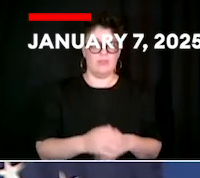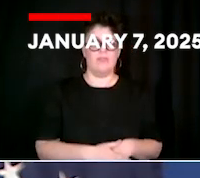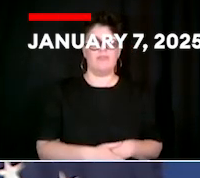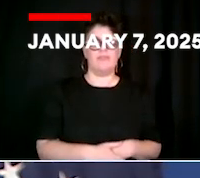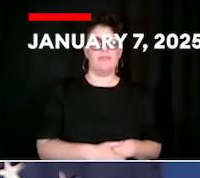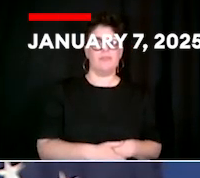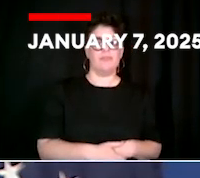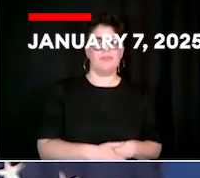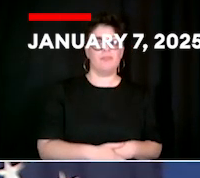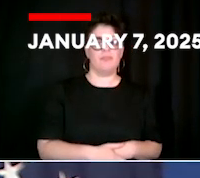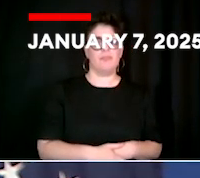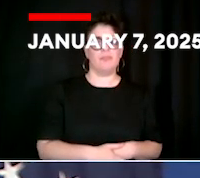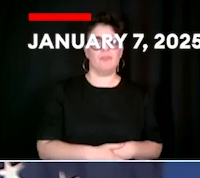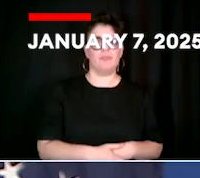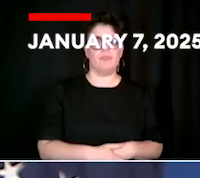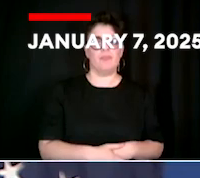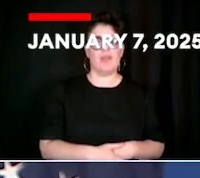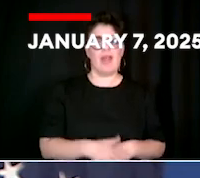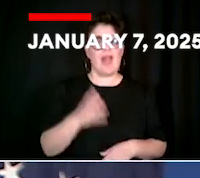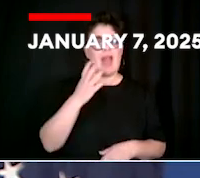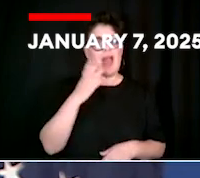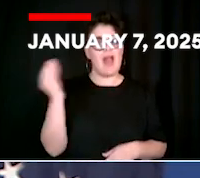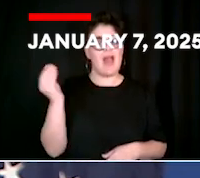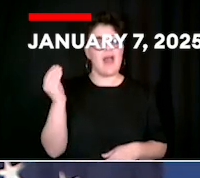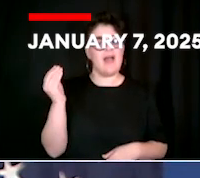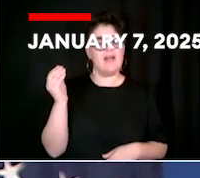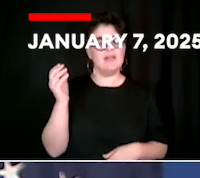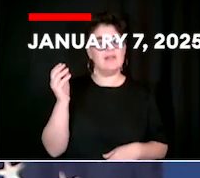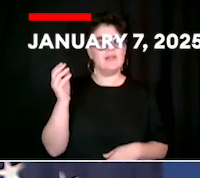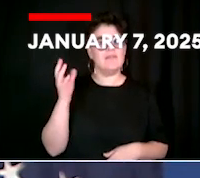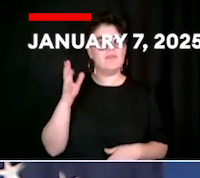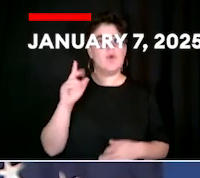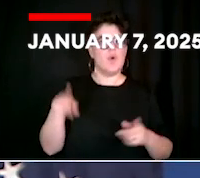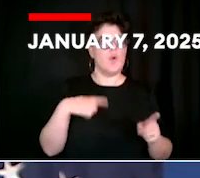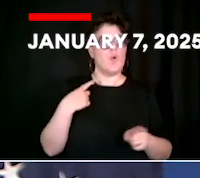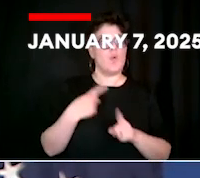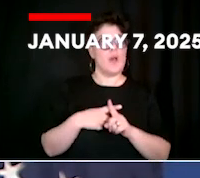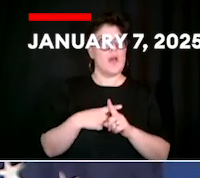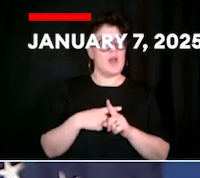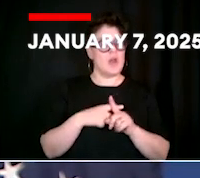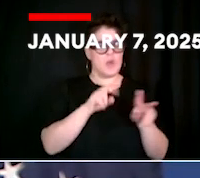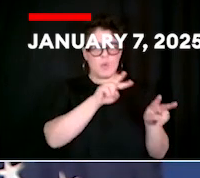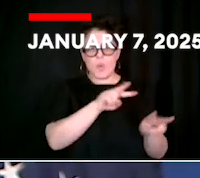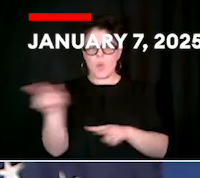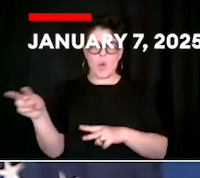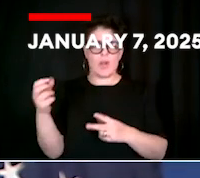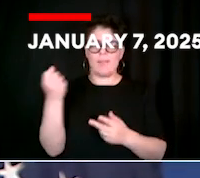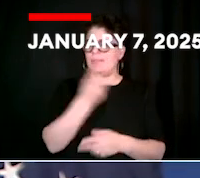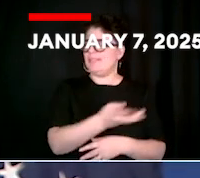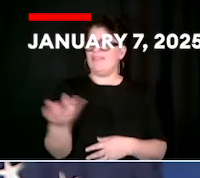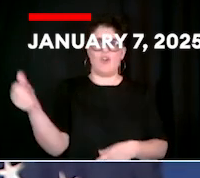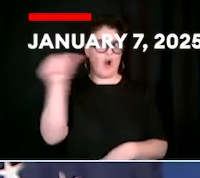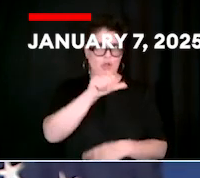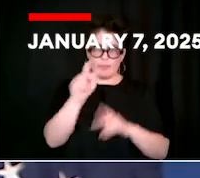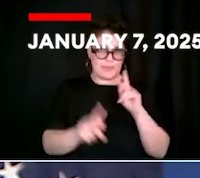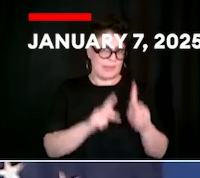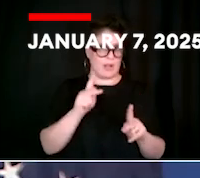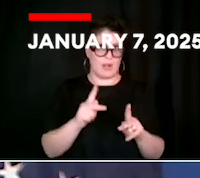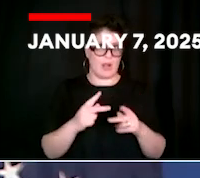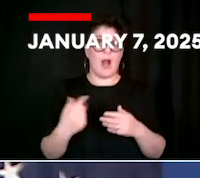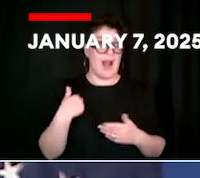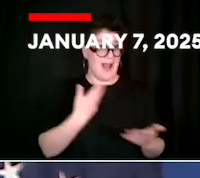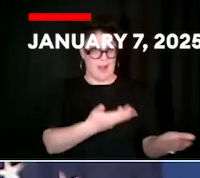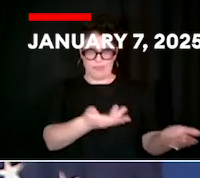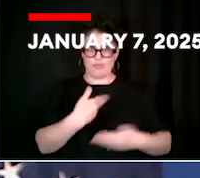And you look at the countless number of other people who were on board. Commissioner Tisch, I brought Commissioner Tisch